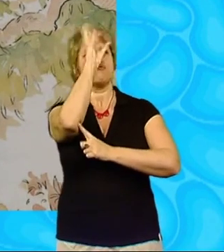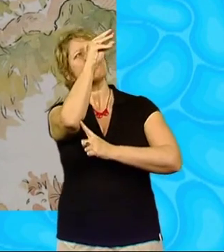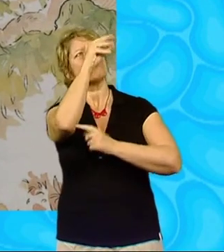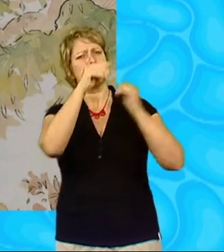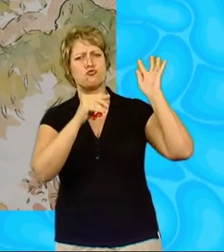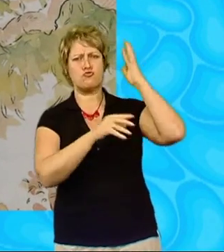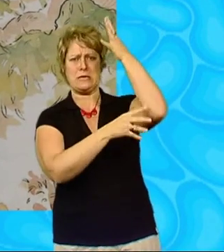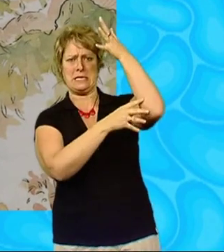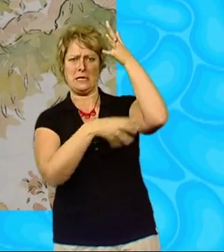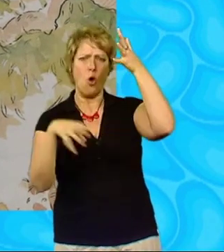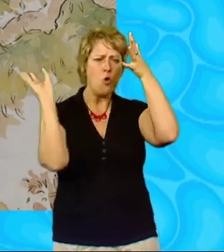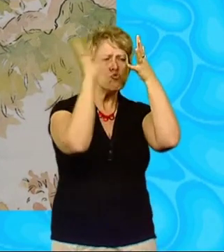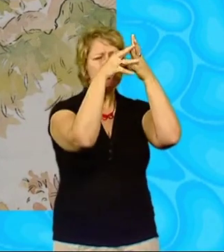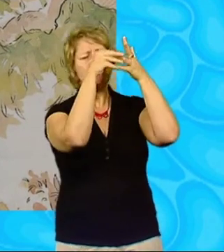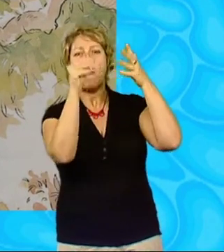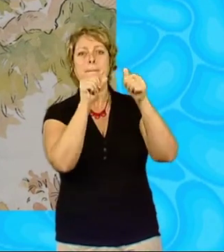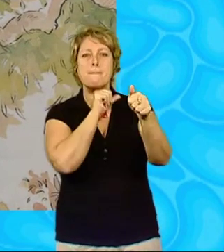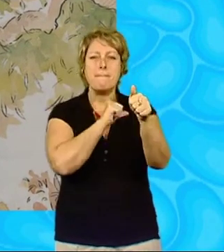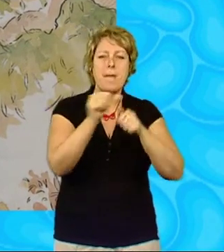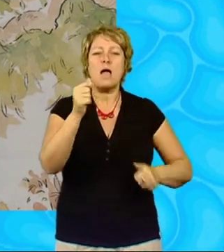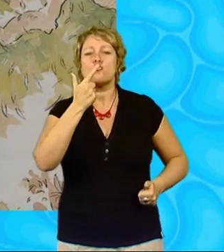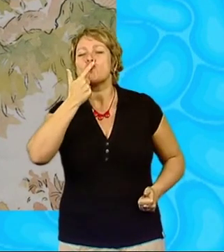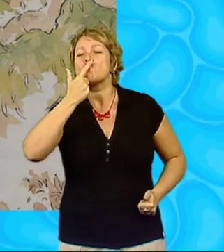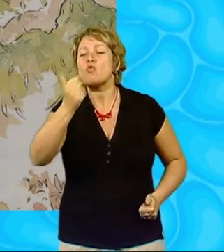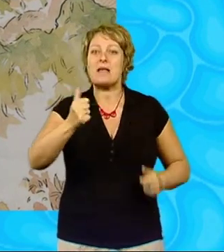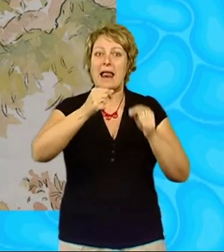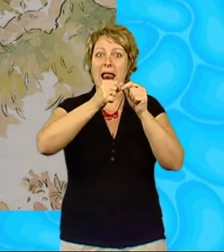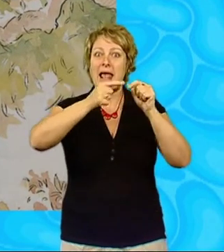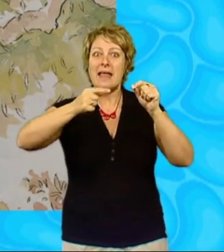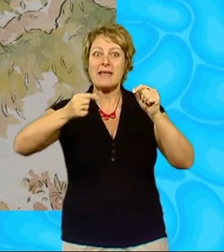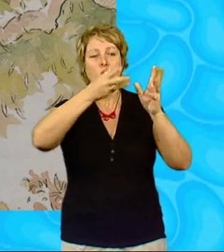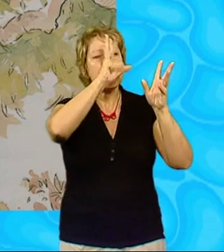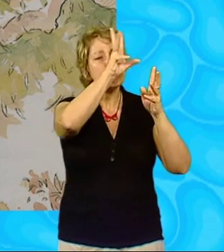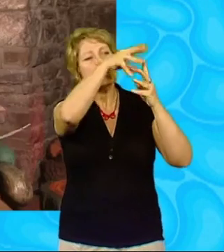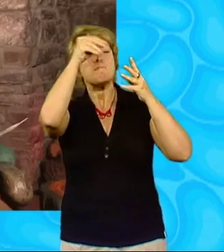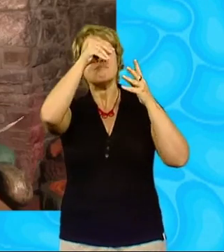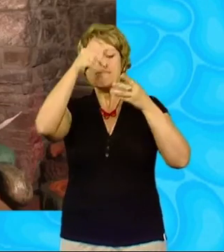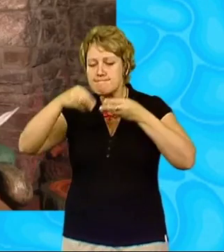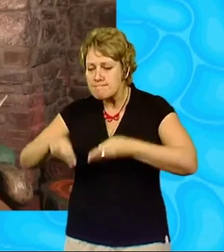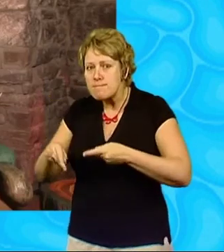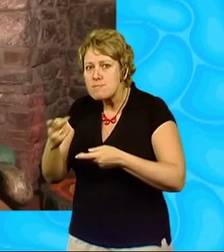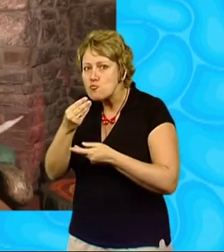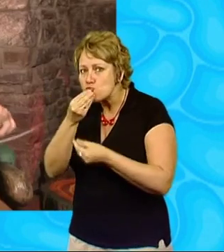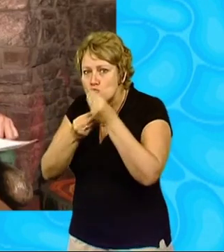the branches of a tall tree and pick the juiciest leaves for them to eat together.